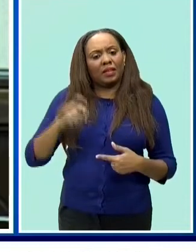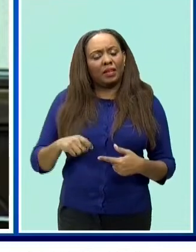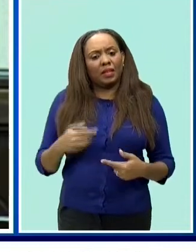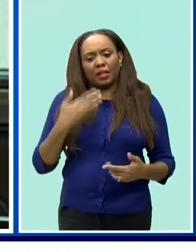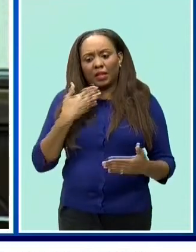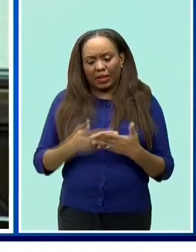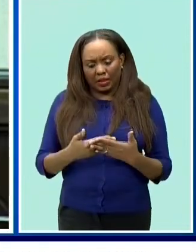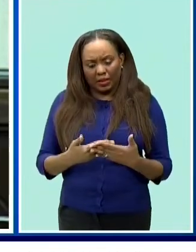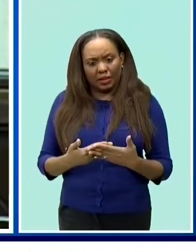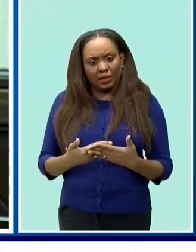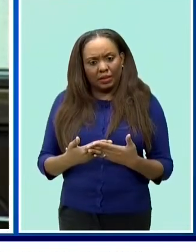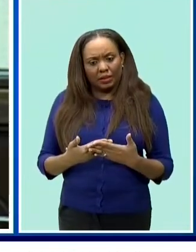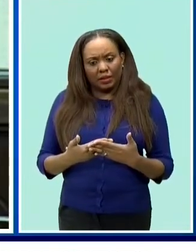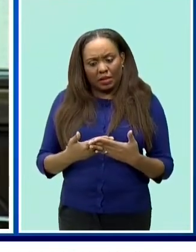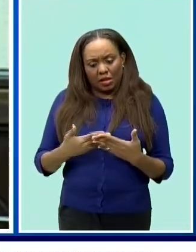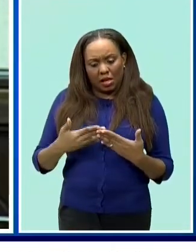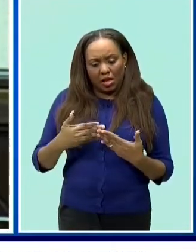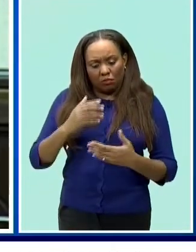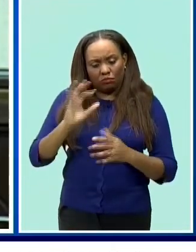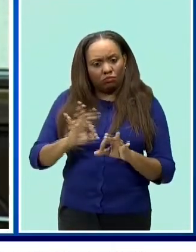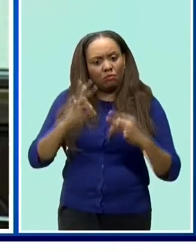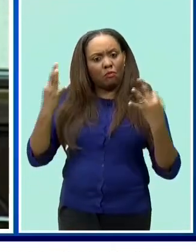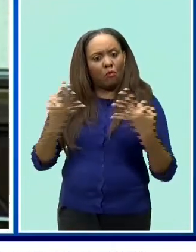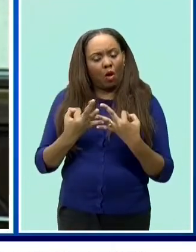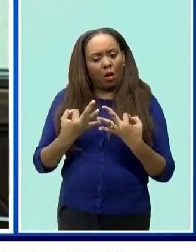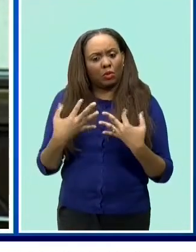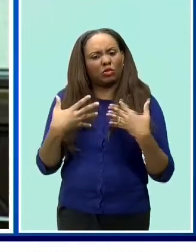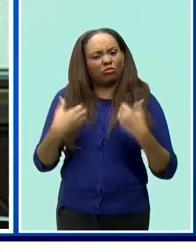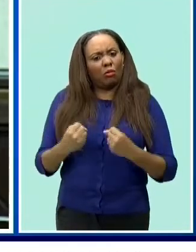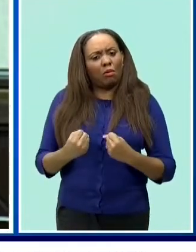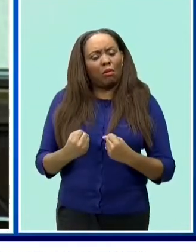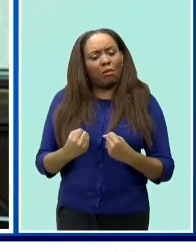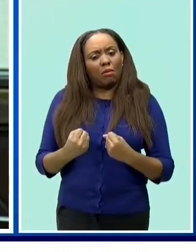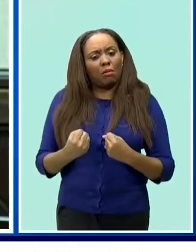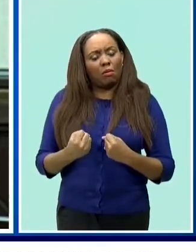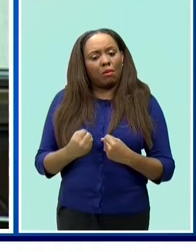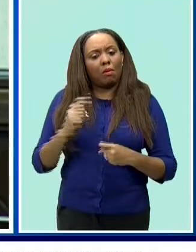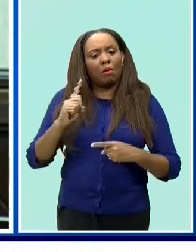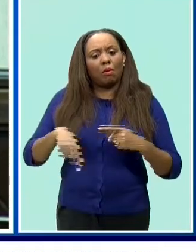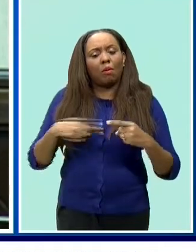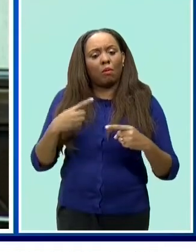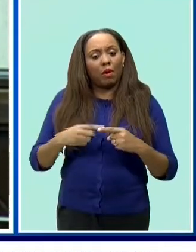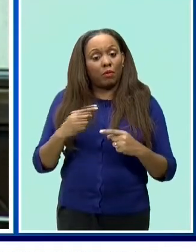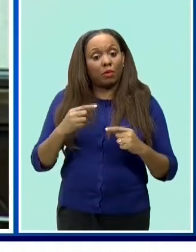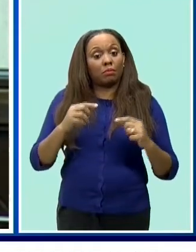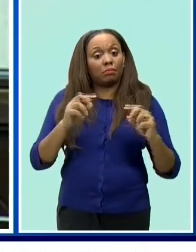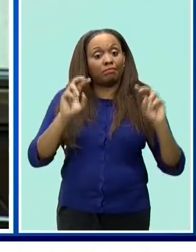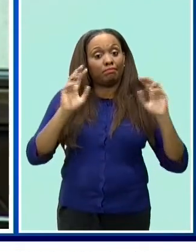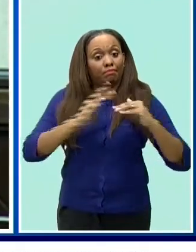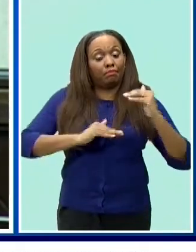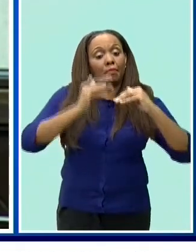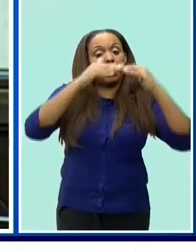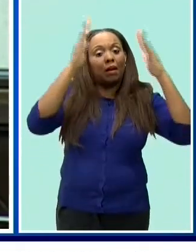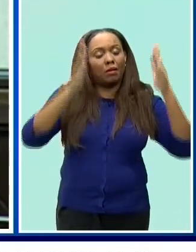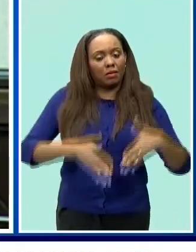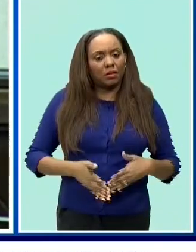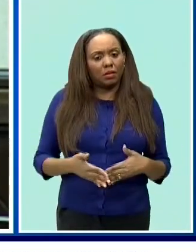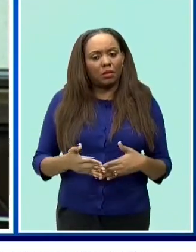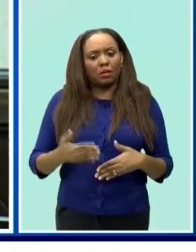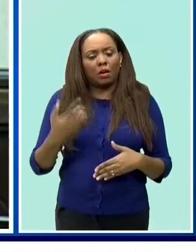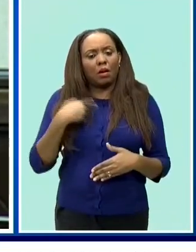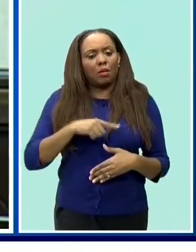society, and that is the institution of the family. So when we build, it must be with a view in mind, Mr. Deputy Speaker,